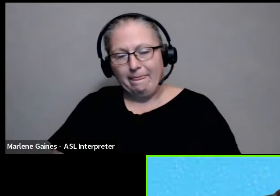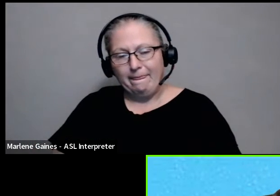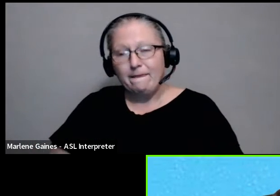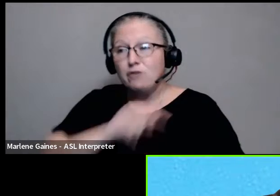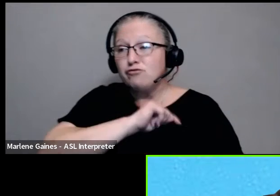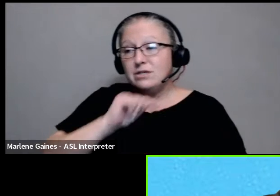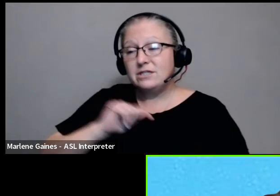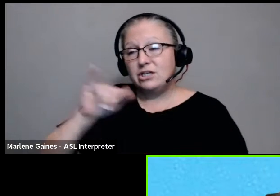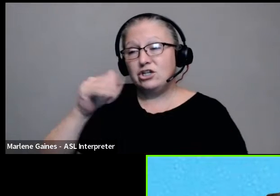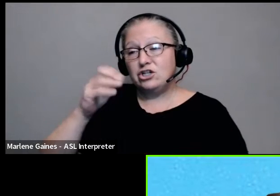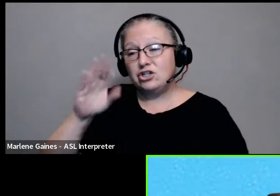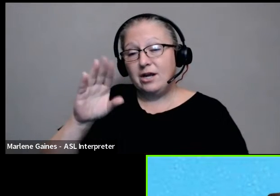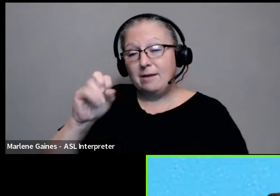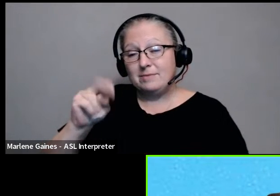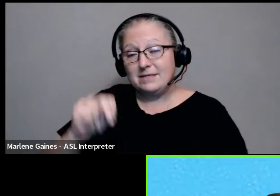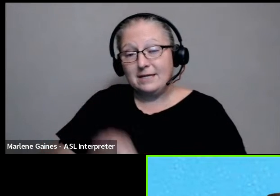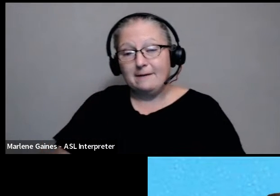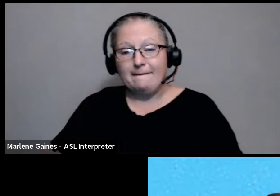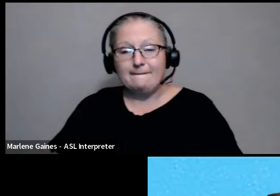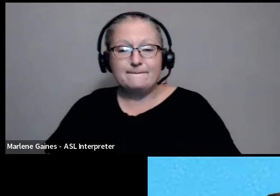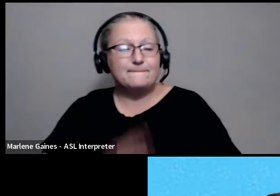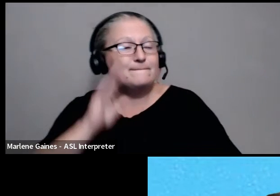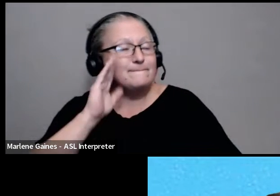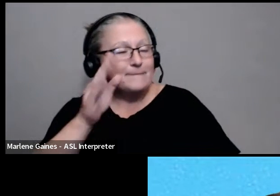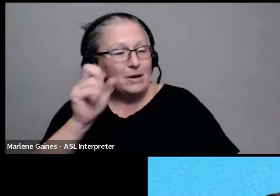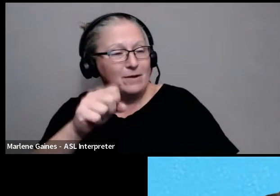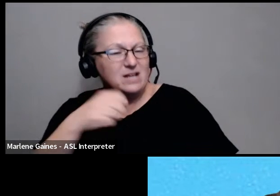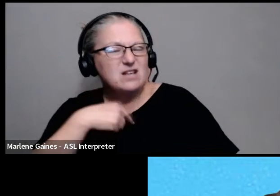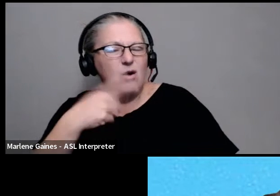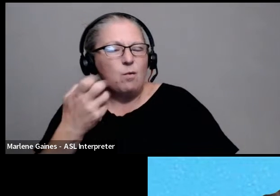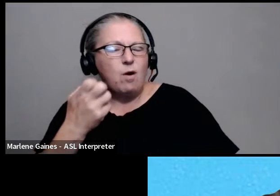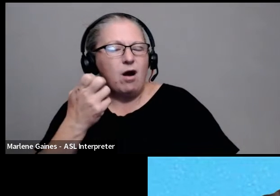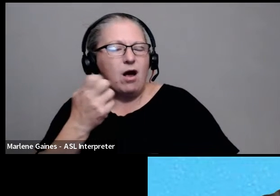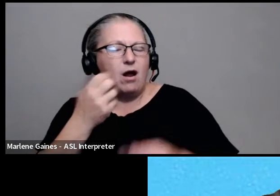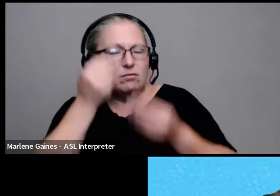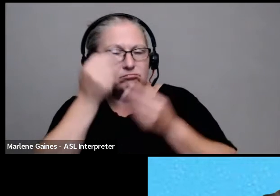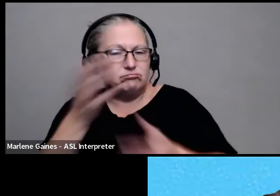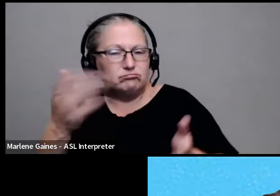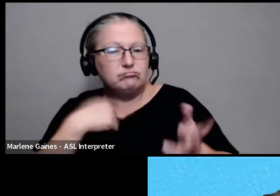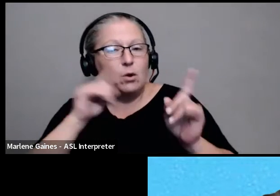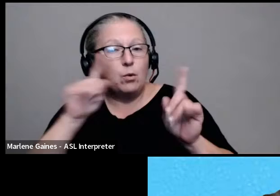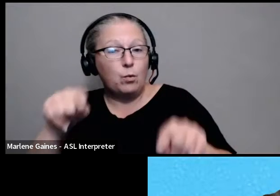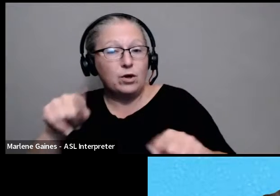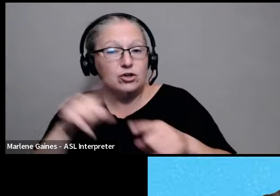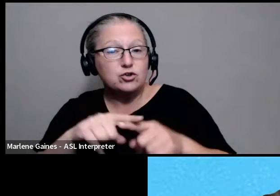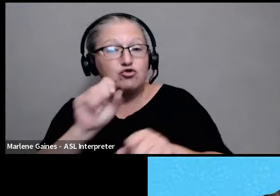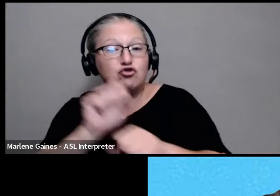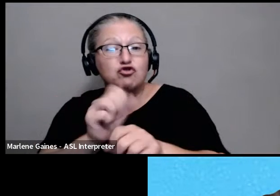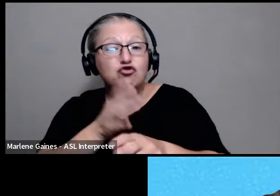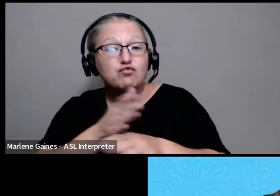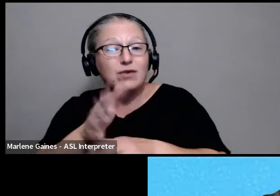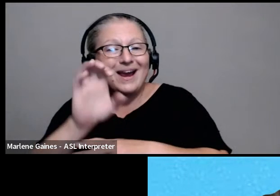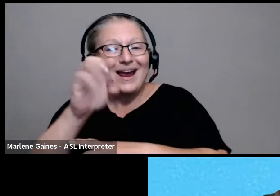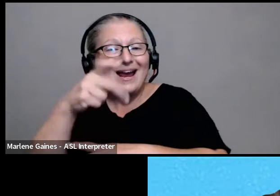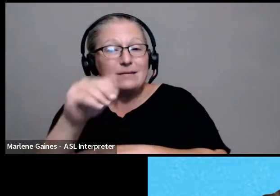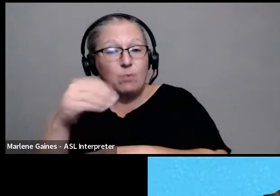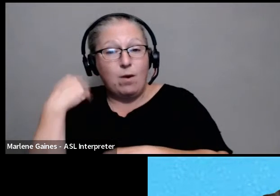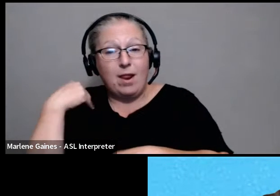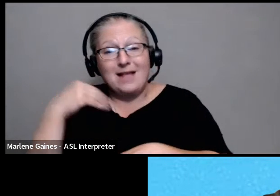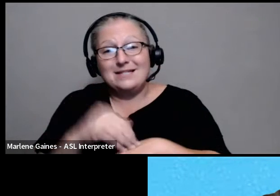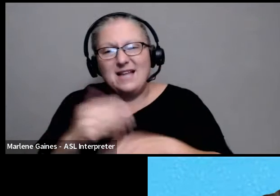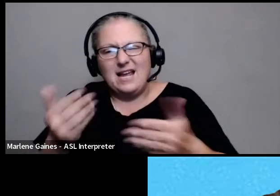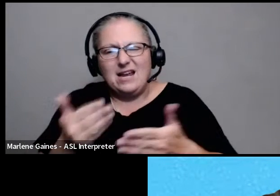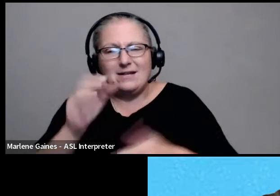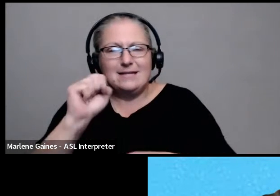Trustee Jacobson. Hi, yes, I just wanted to report that I went to the Career Expo last night here at